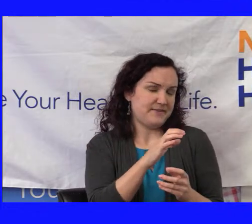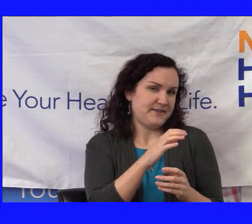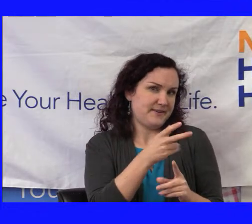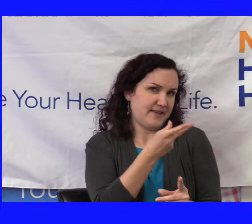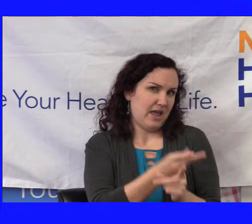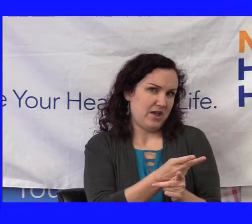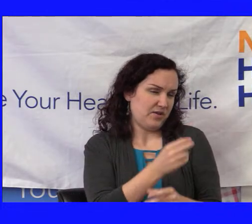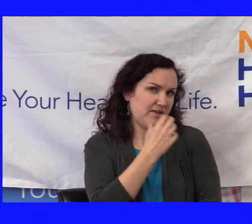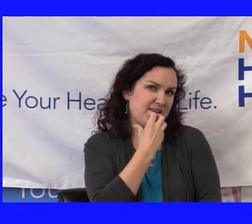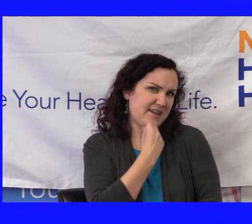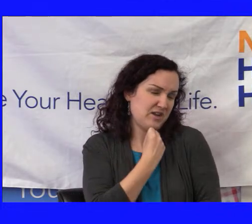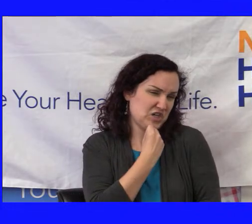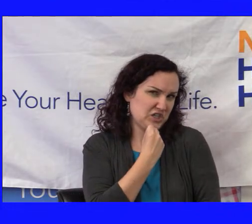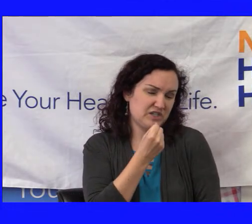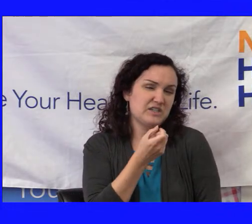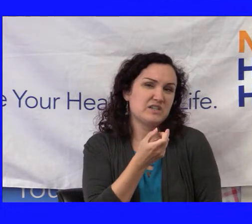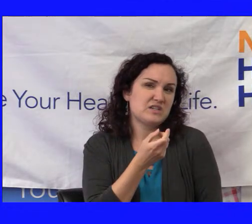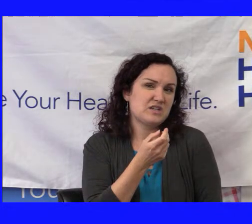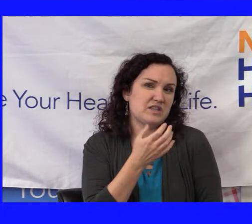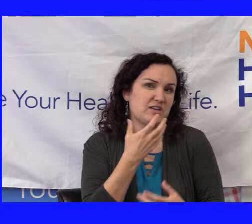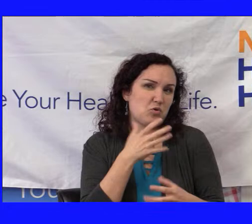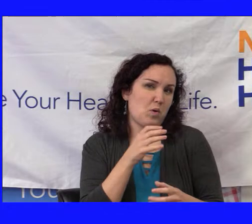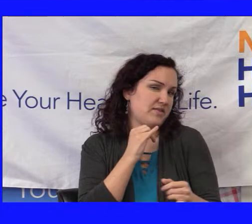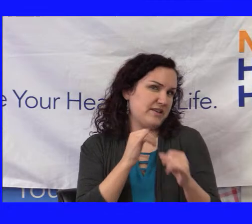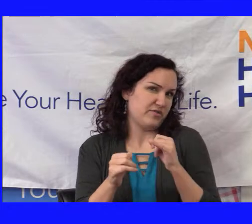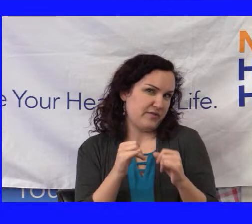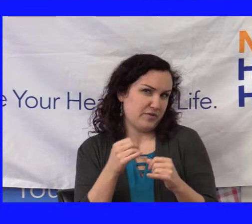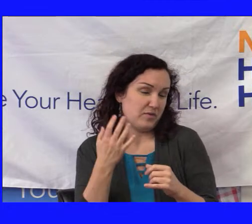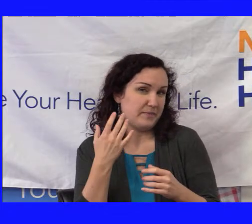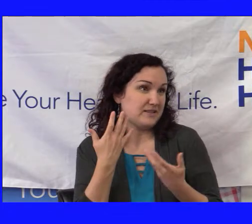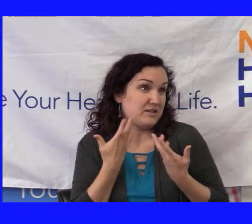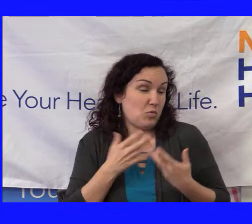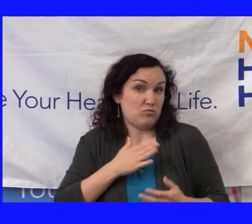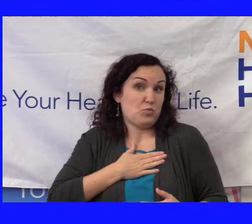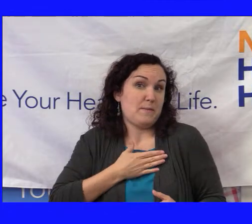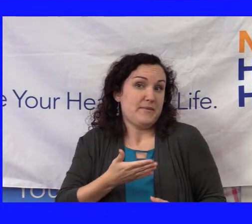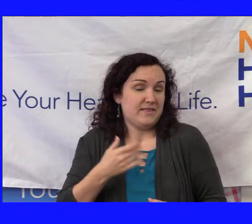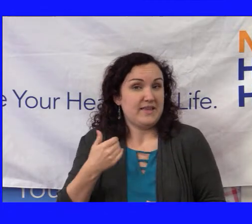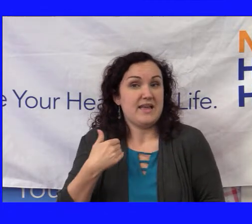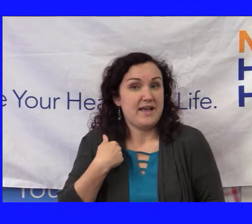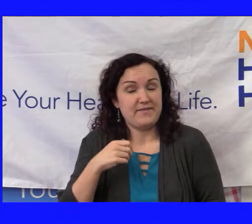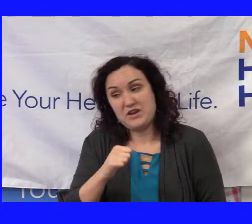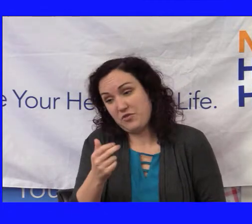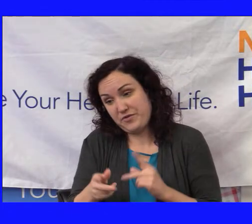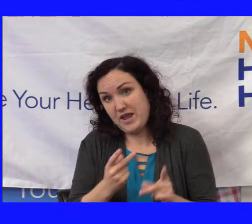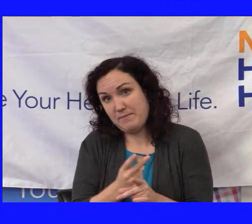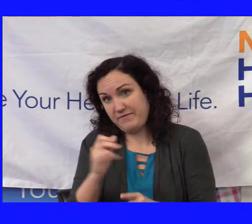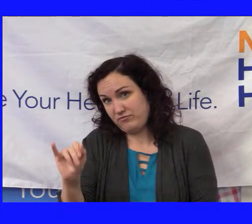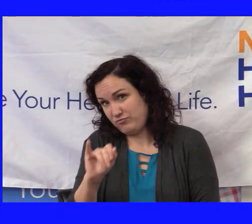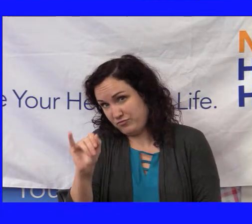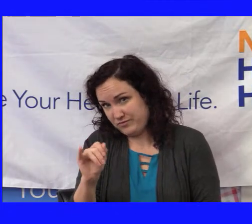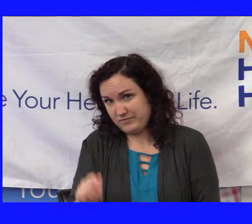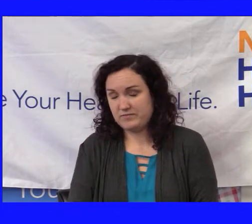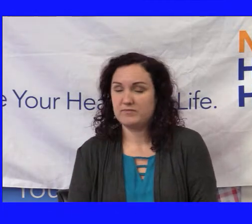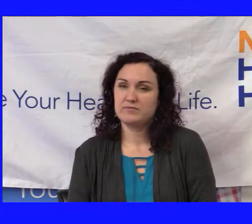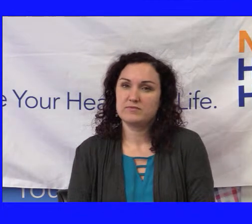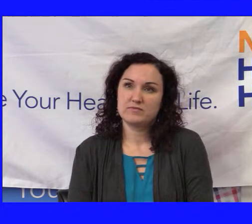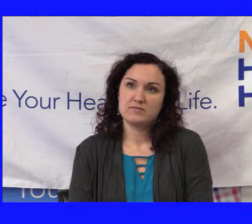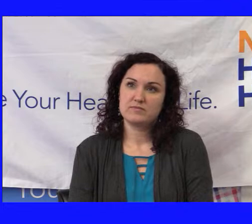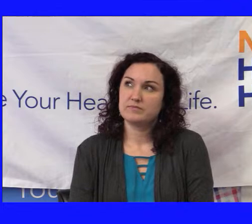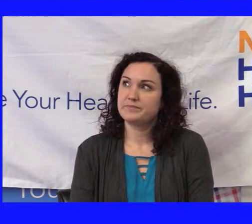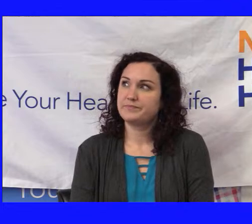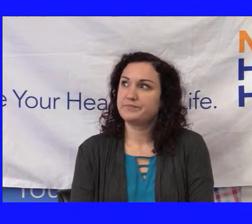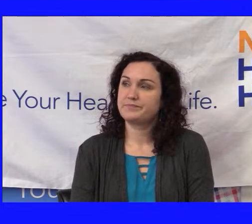group, they won't give you the interview because they don't want to admit that they have another form of insurance. I